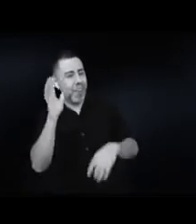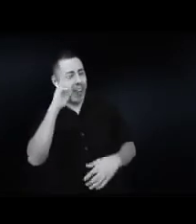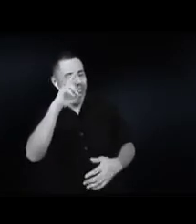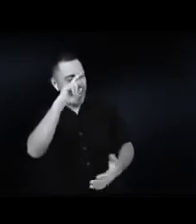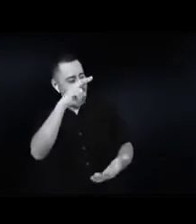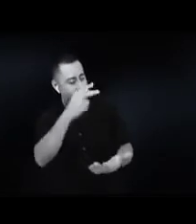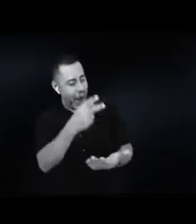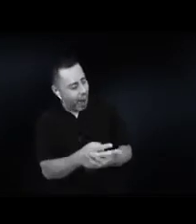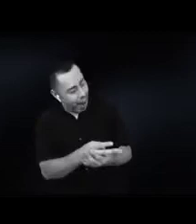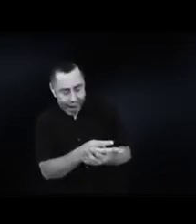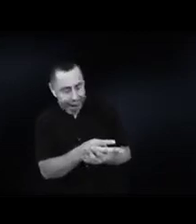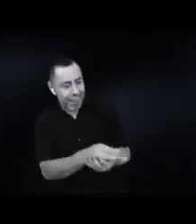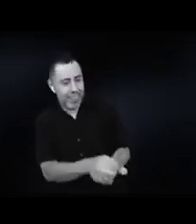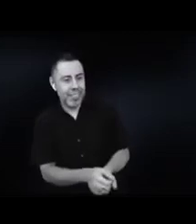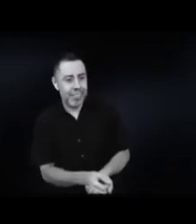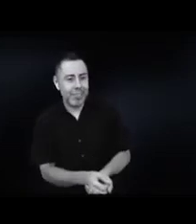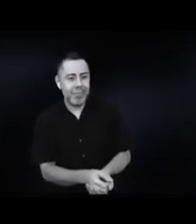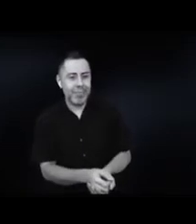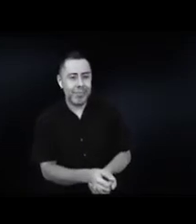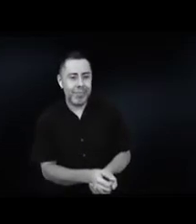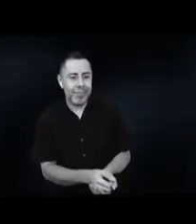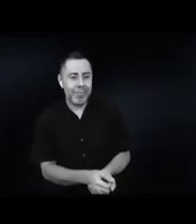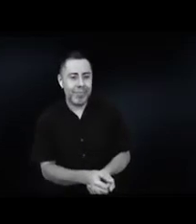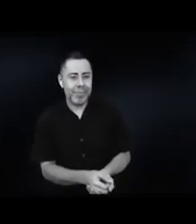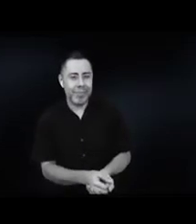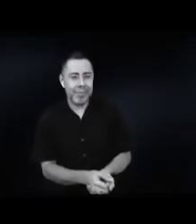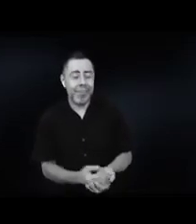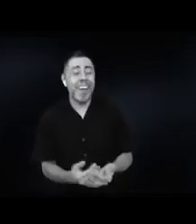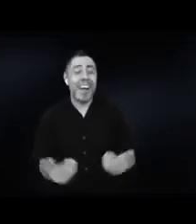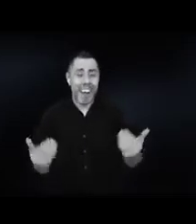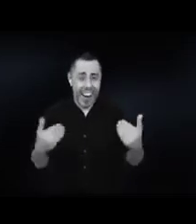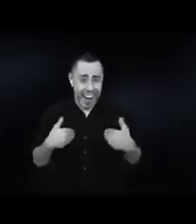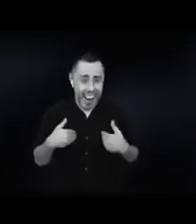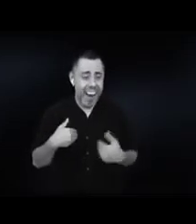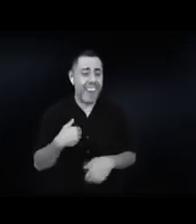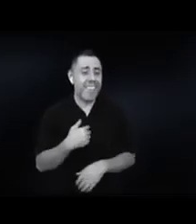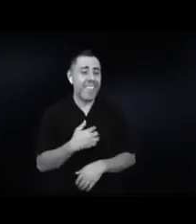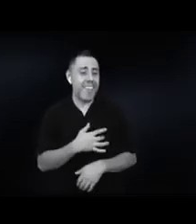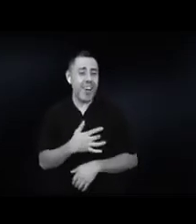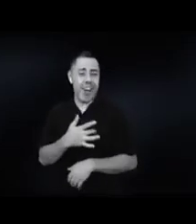There's a heart that is singing